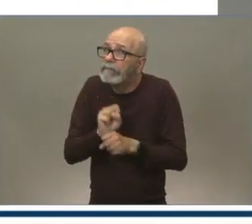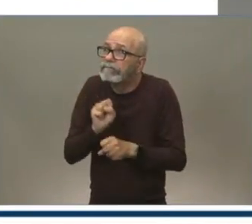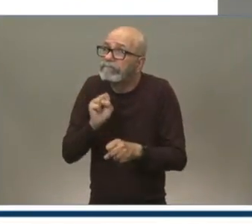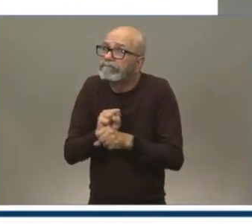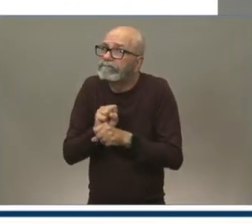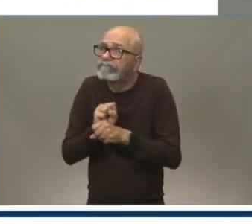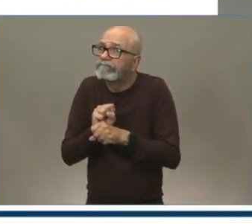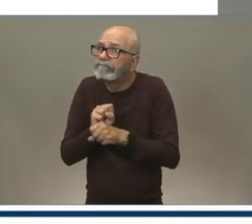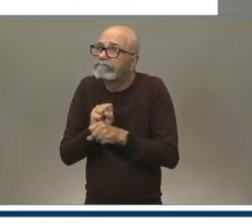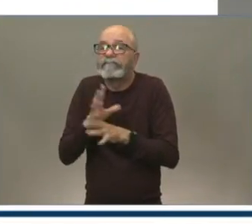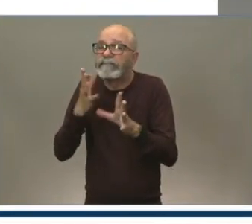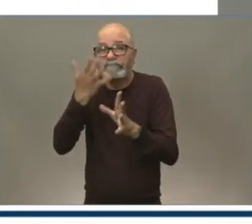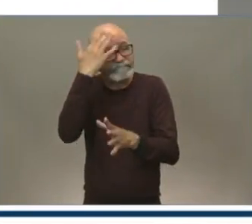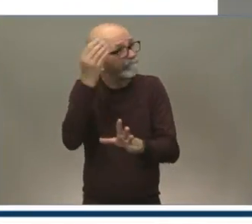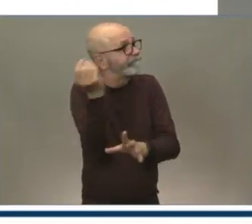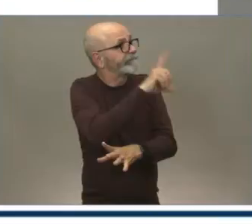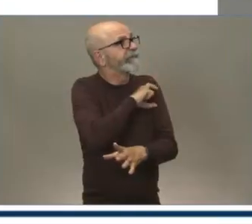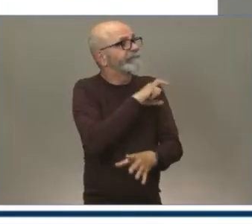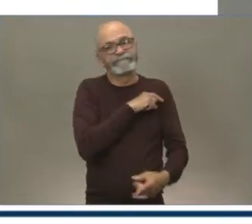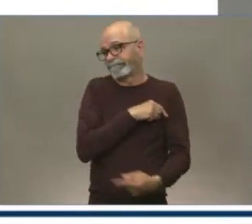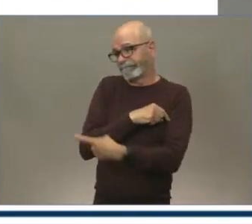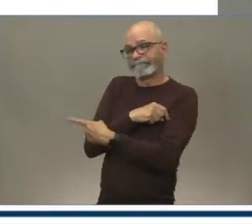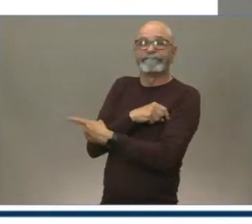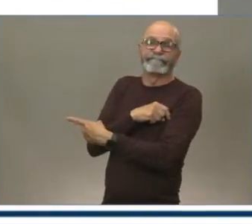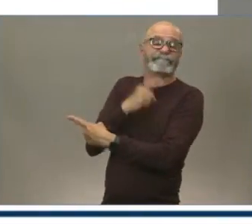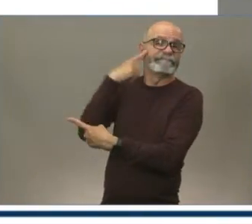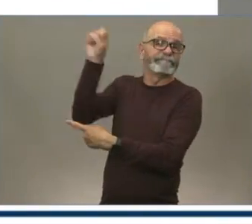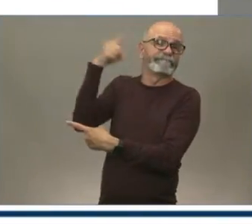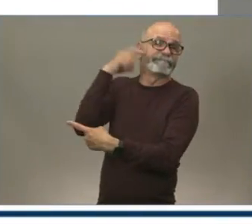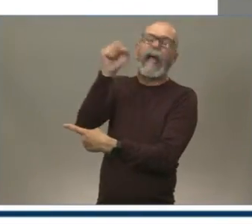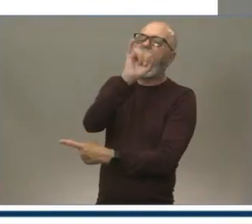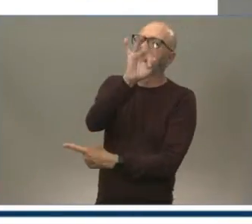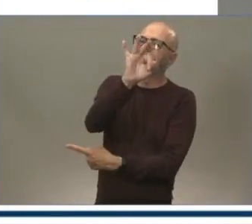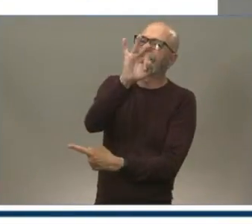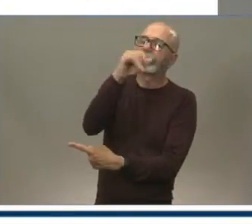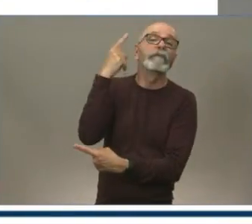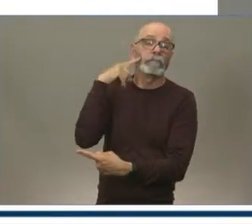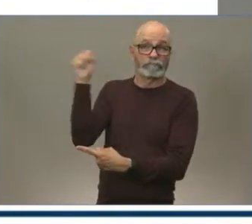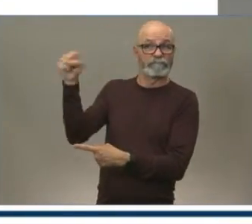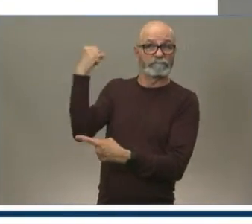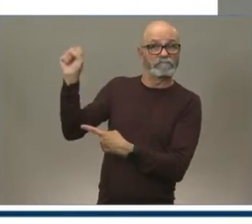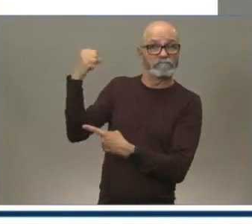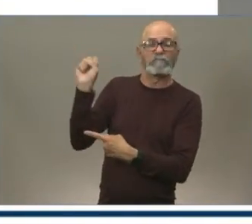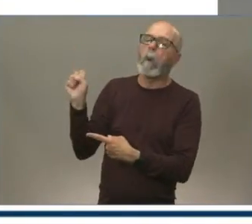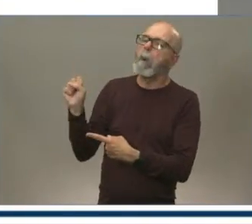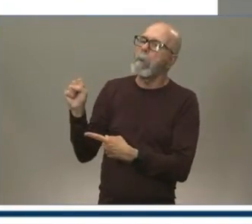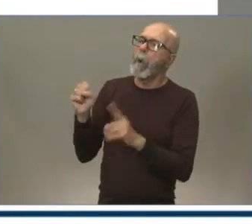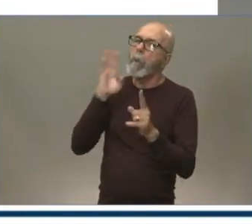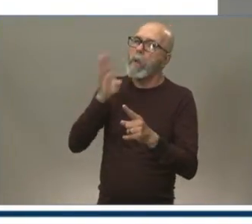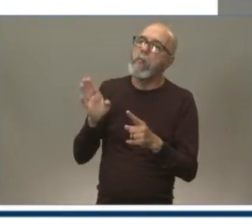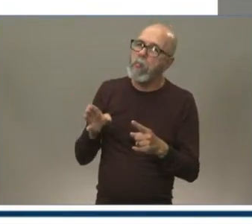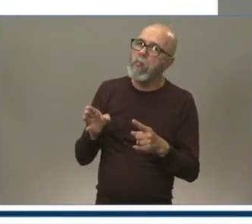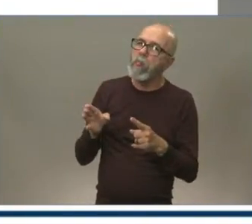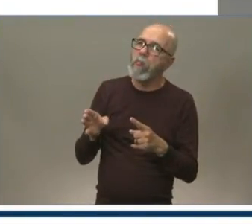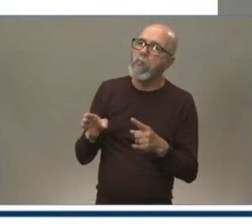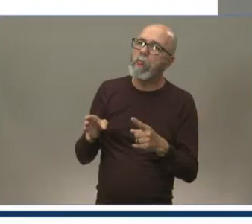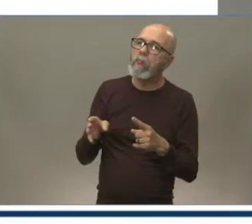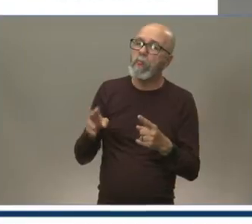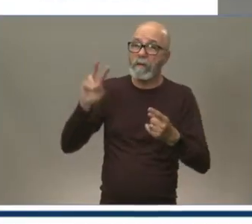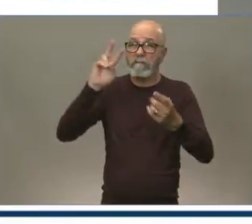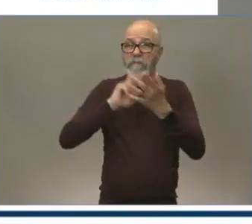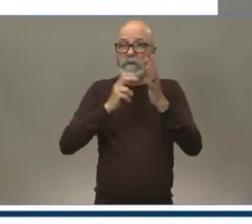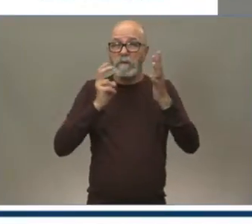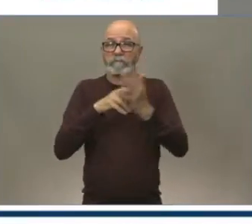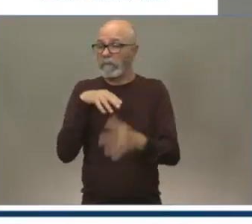that's not the purpose of why we do an investigation, and we make that very clear to people, that we're not there to try to find people so they can